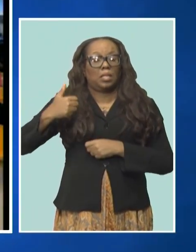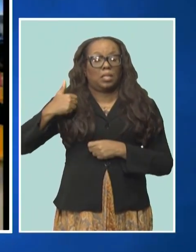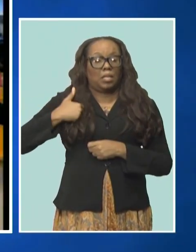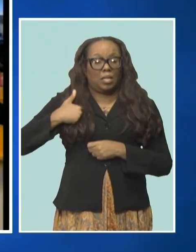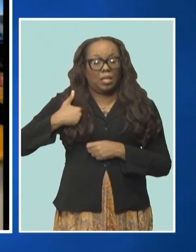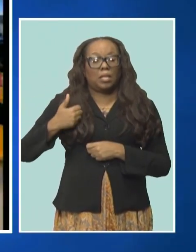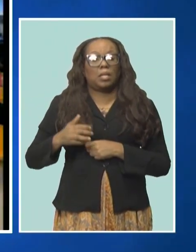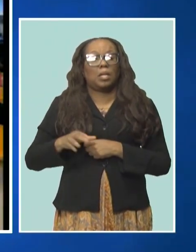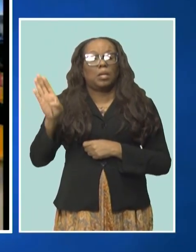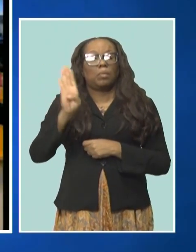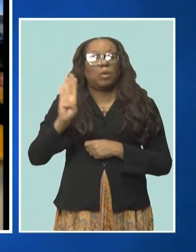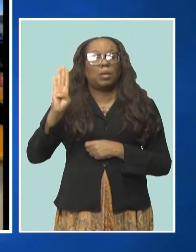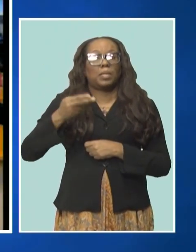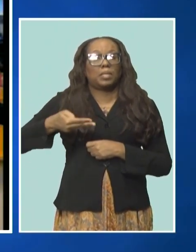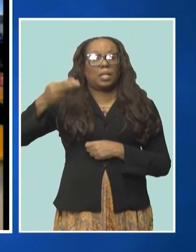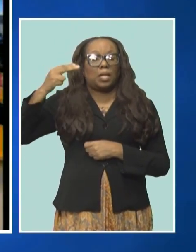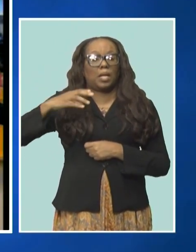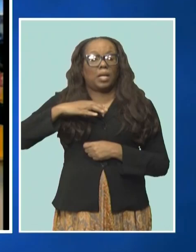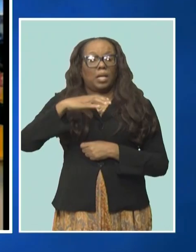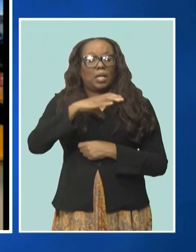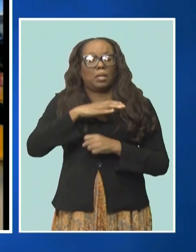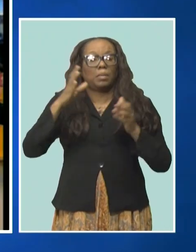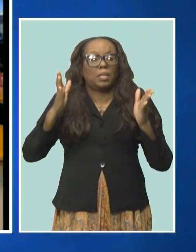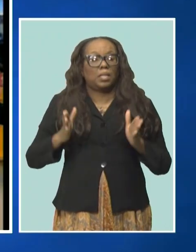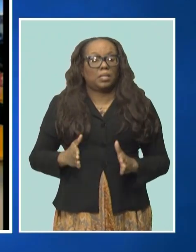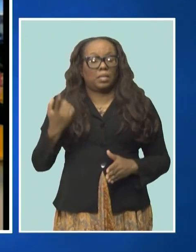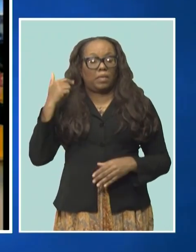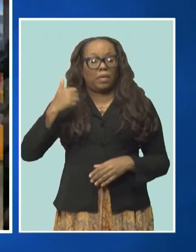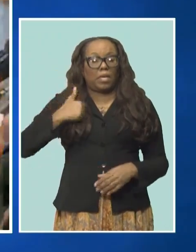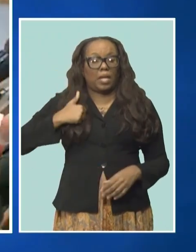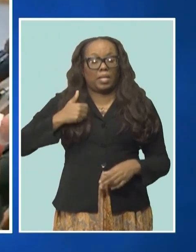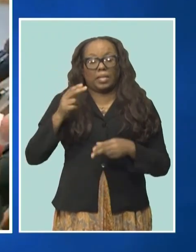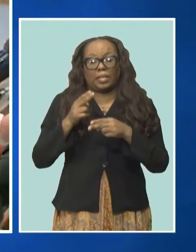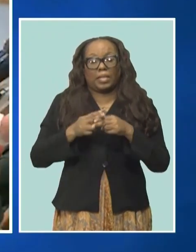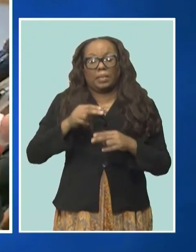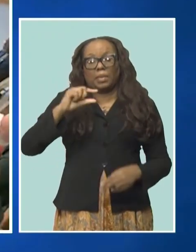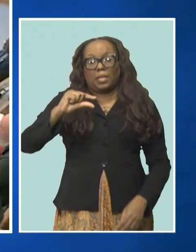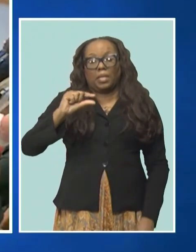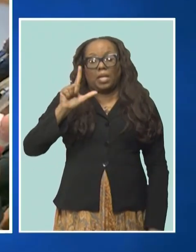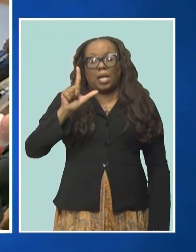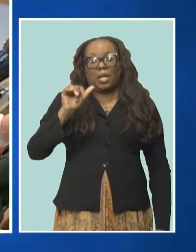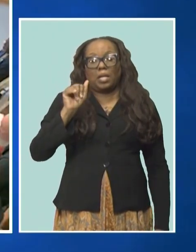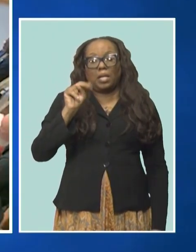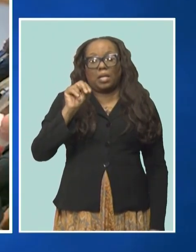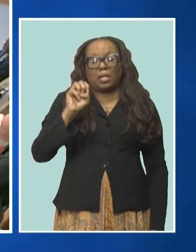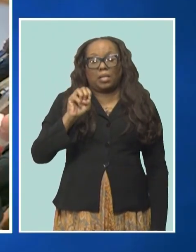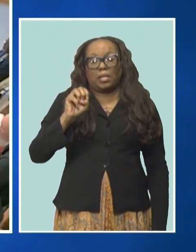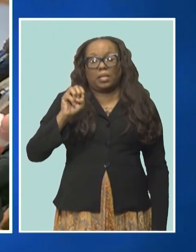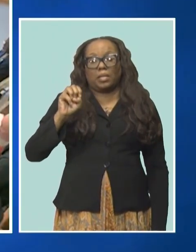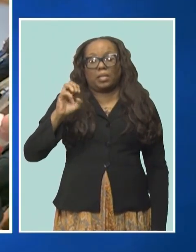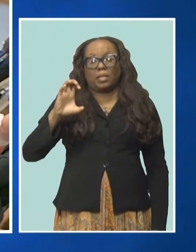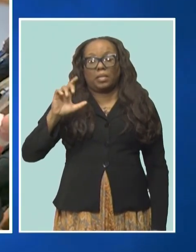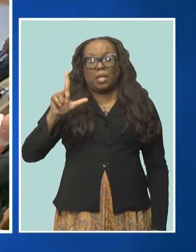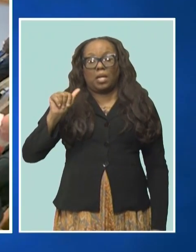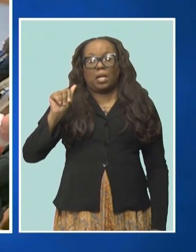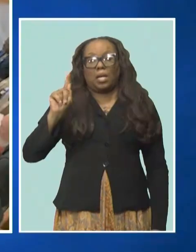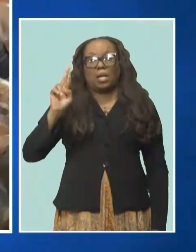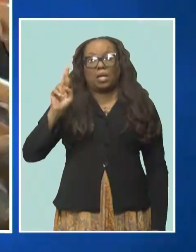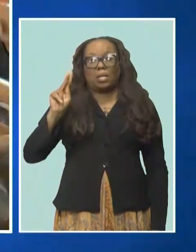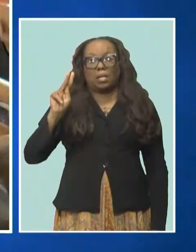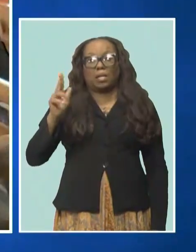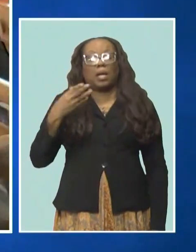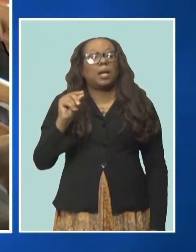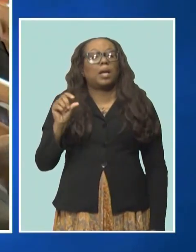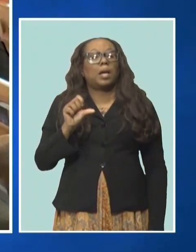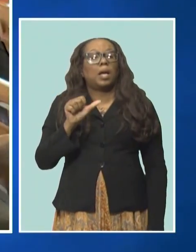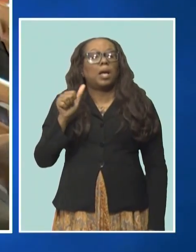in Ontario, Canada. Barbados' High Commissioner to Canada, Glenn Clark, and Deputy Consul General to Toronto, Kirk Haynes,